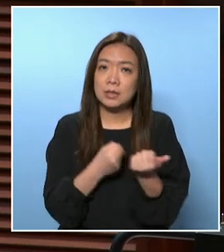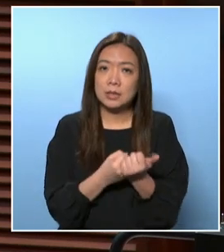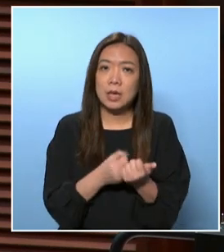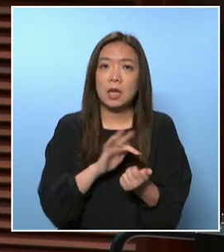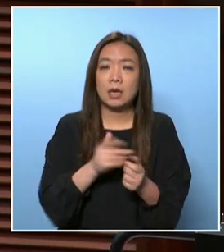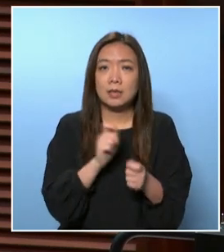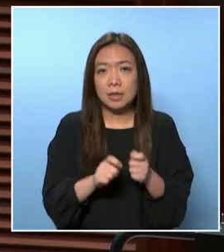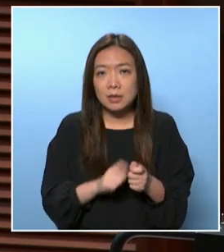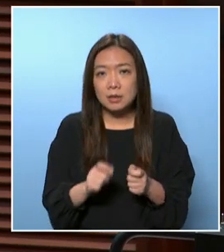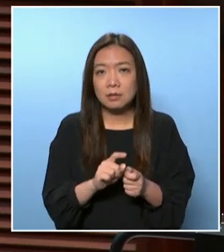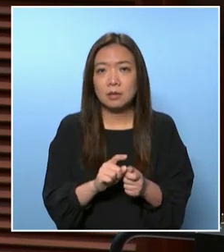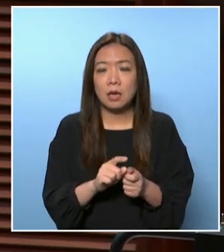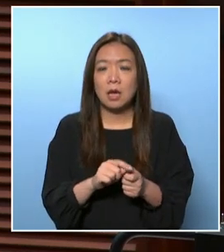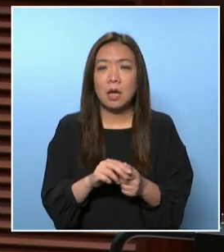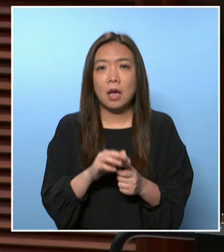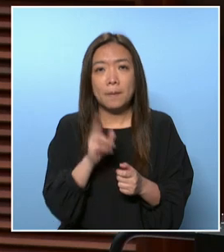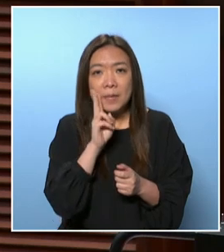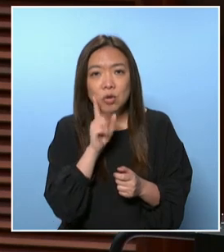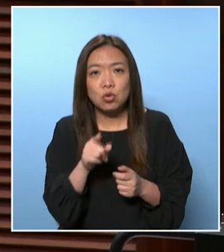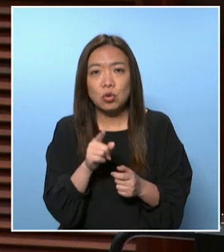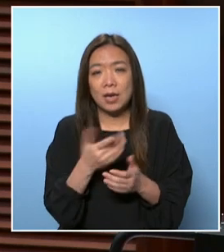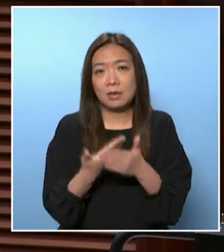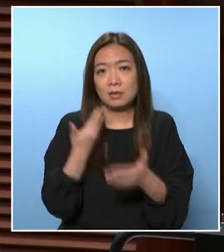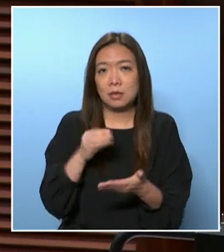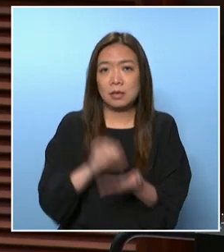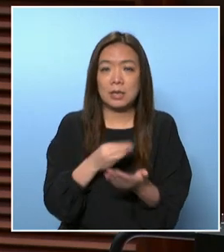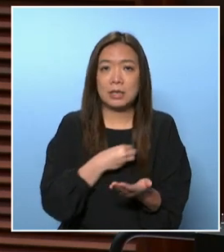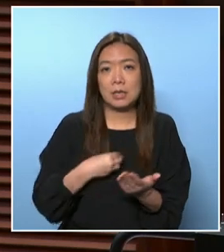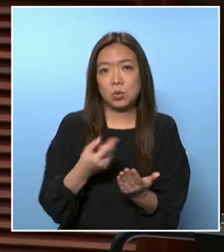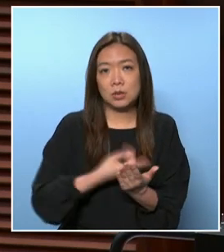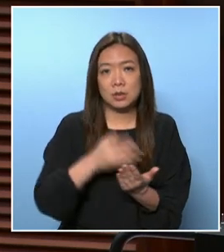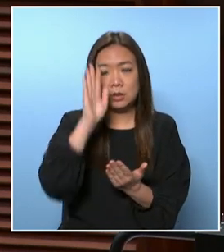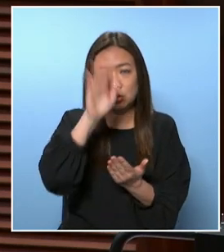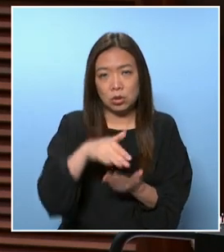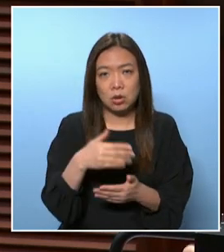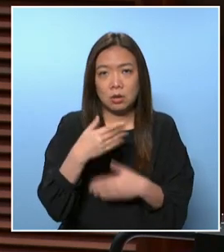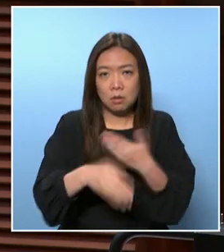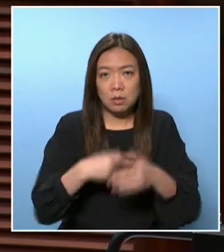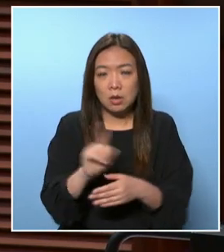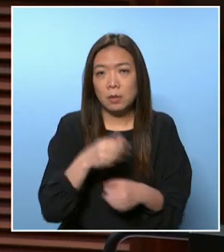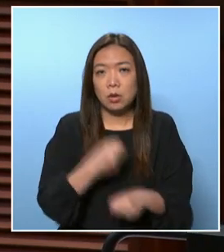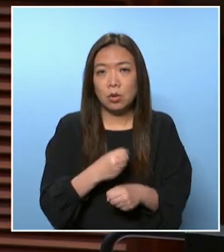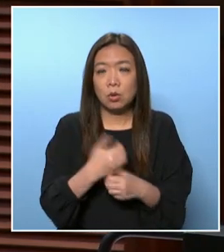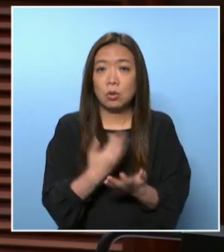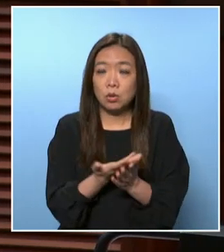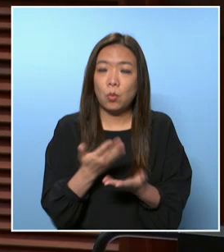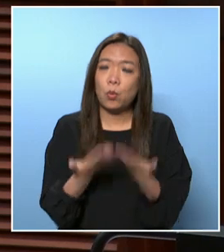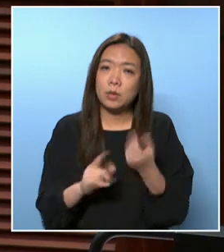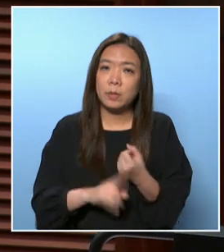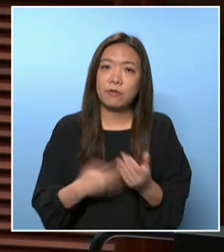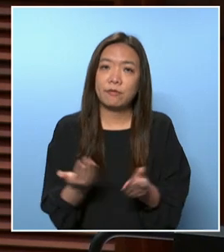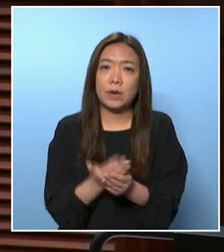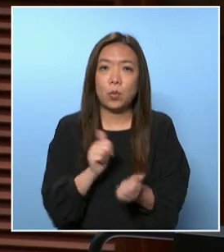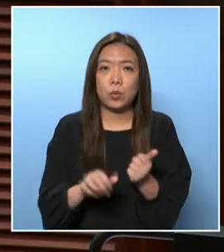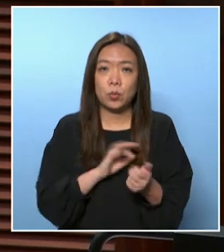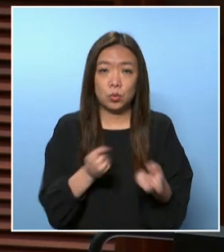AMD or end-of-life care, we have been having a lot of discussions. The advanced medical directives,